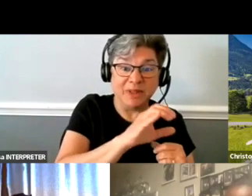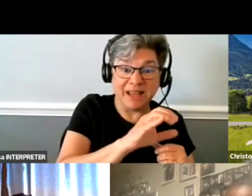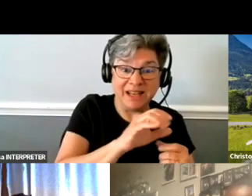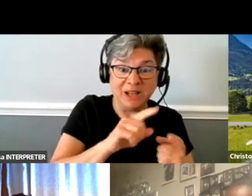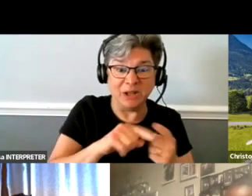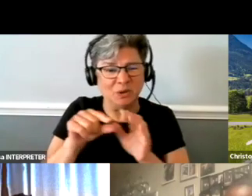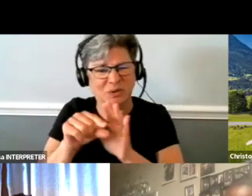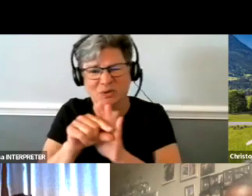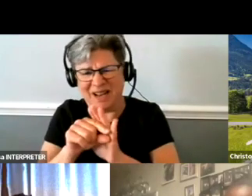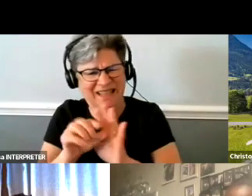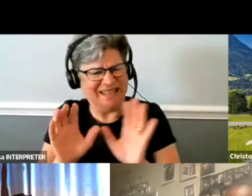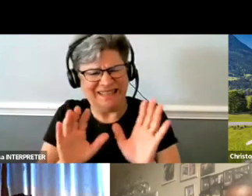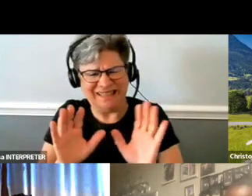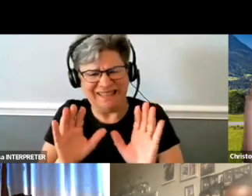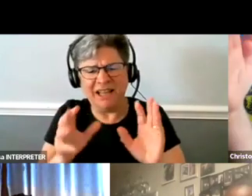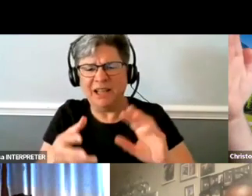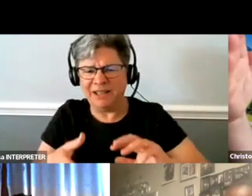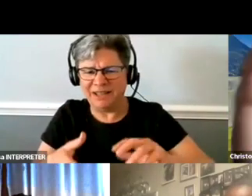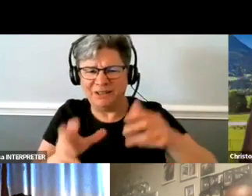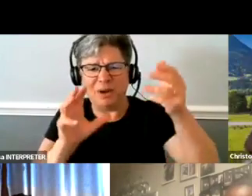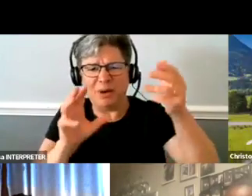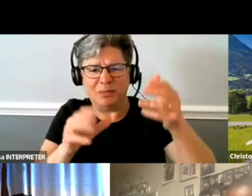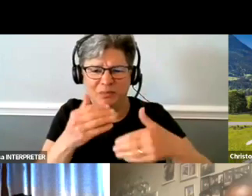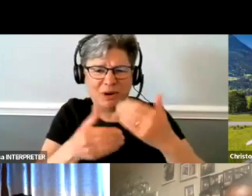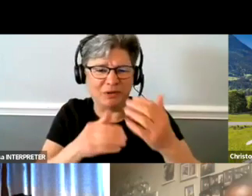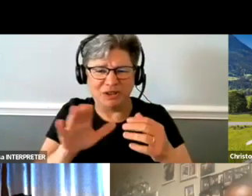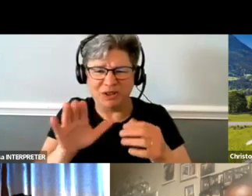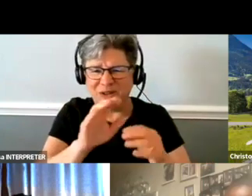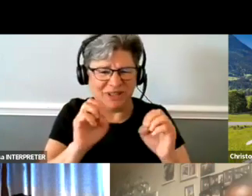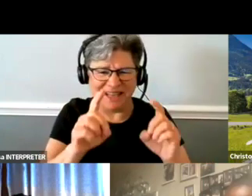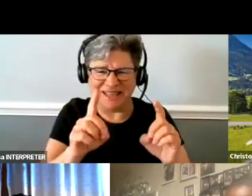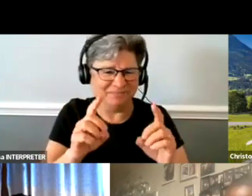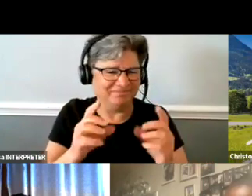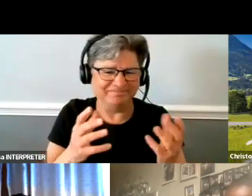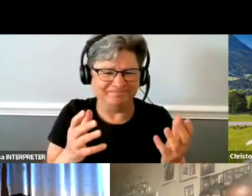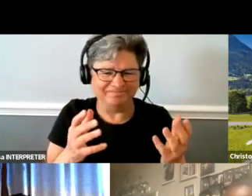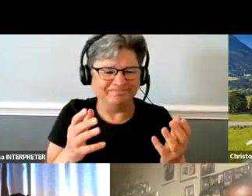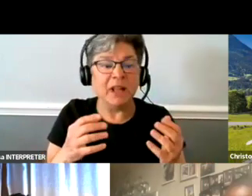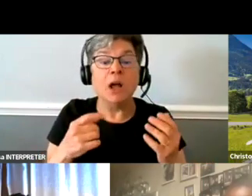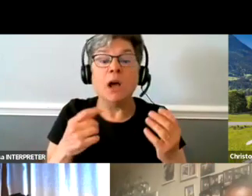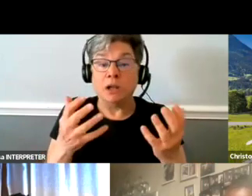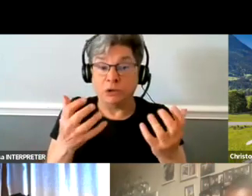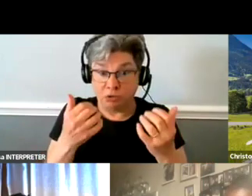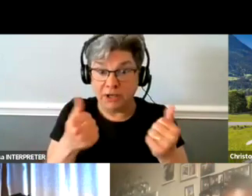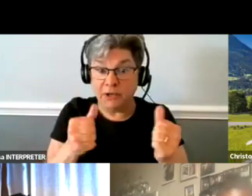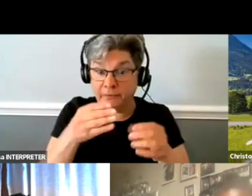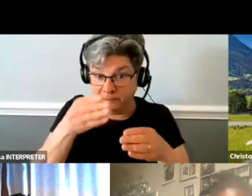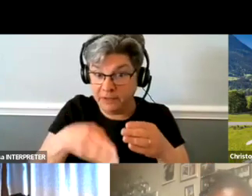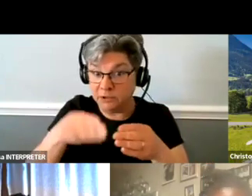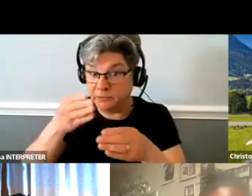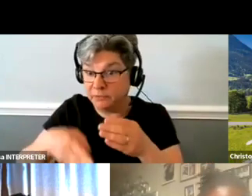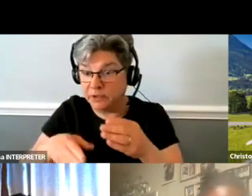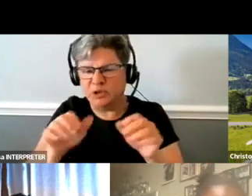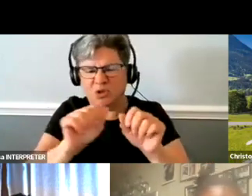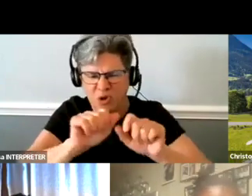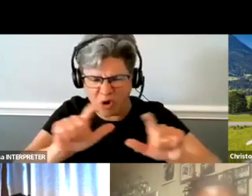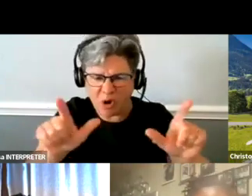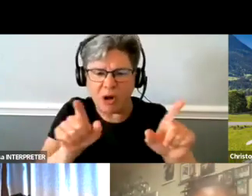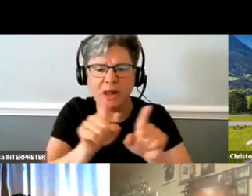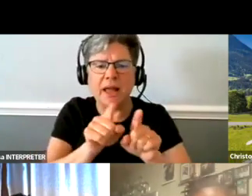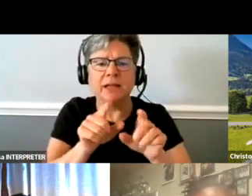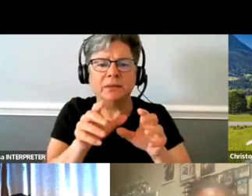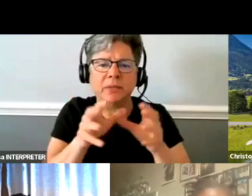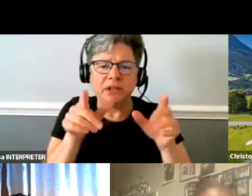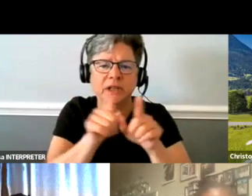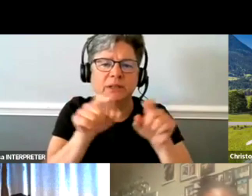and then it disrupts the progress of your education. So we do want to try to complete everything as much as we can